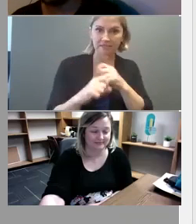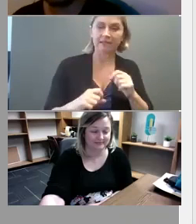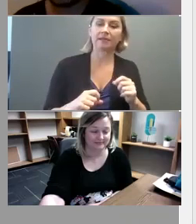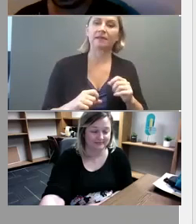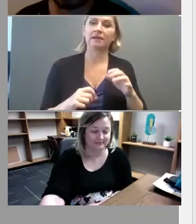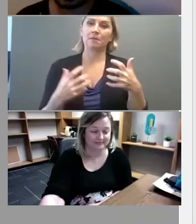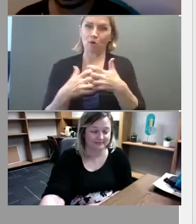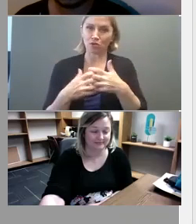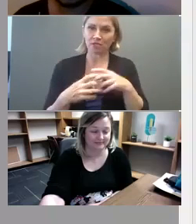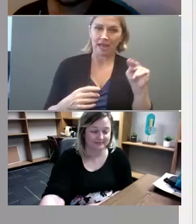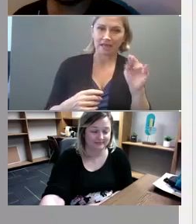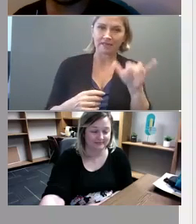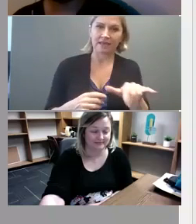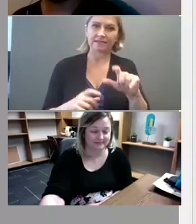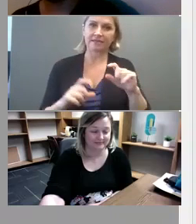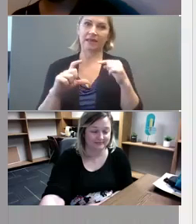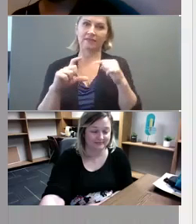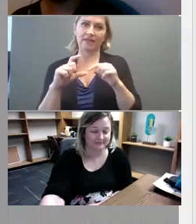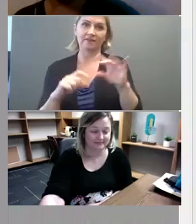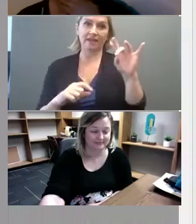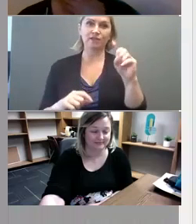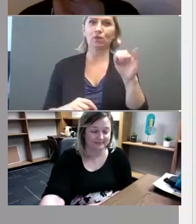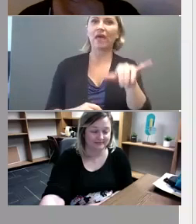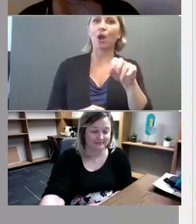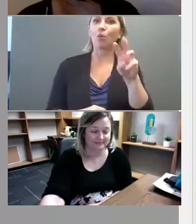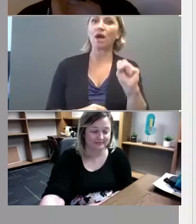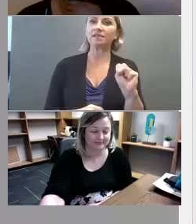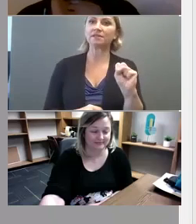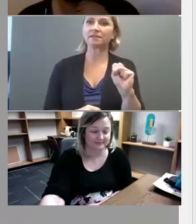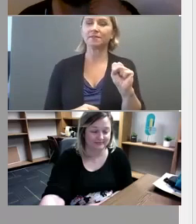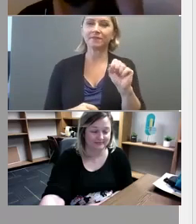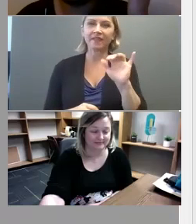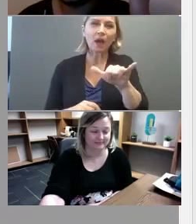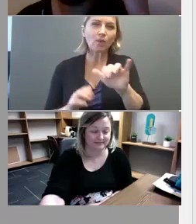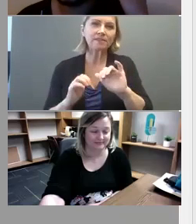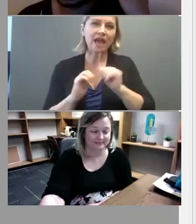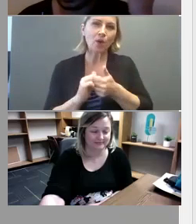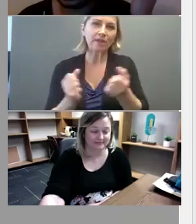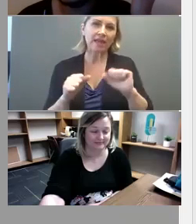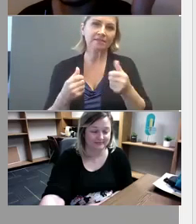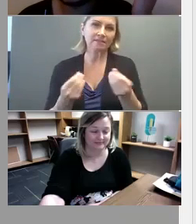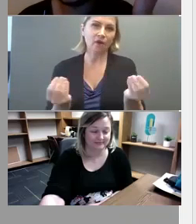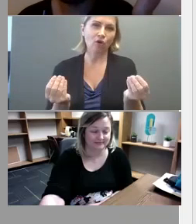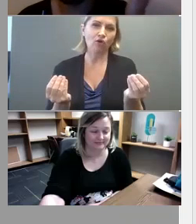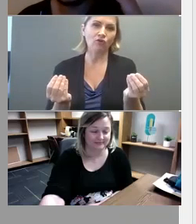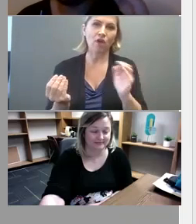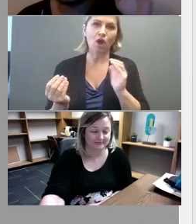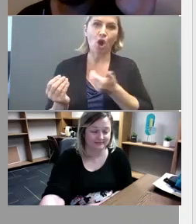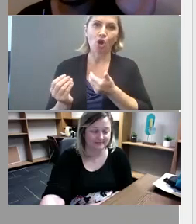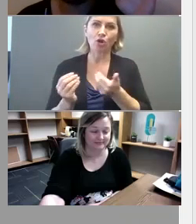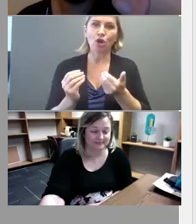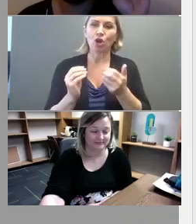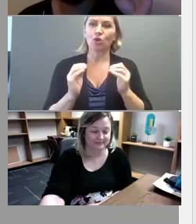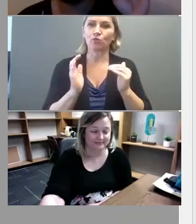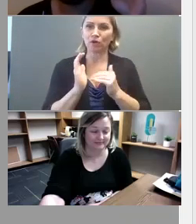being theta of n. So that was in a sense, how we can solve our recurrence relations in terms